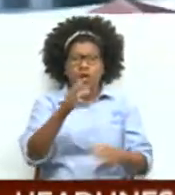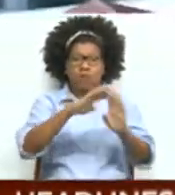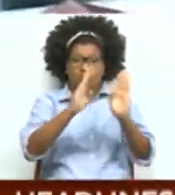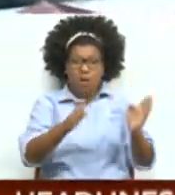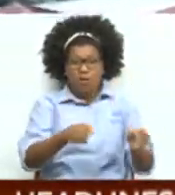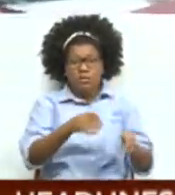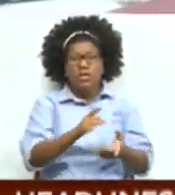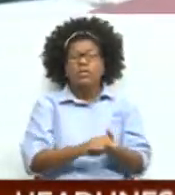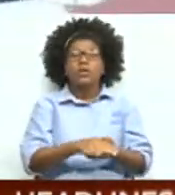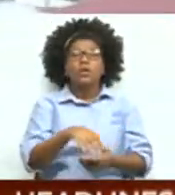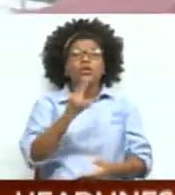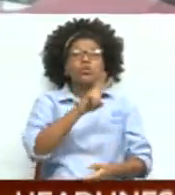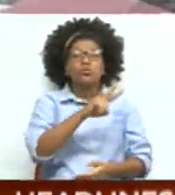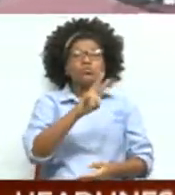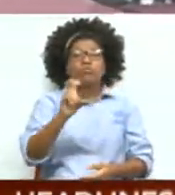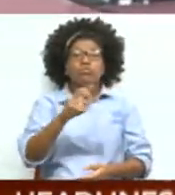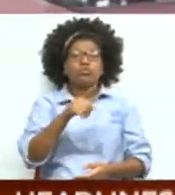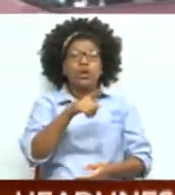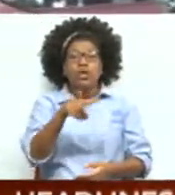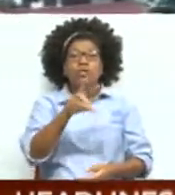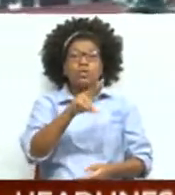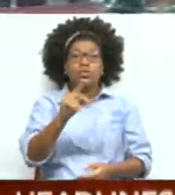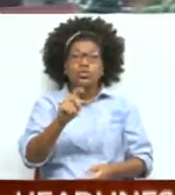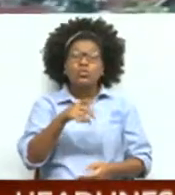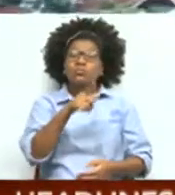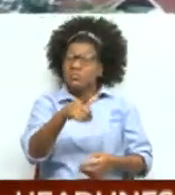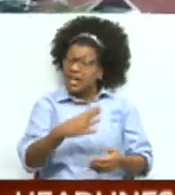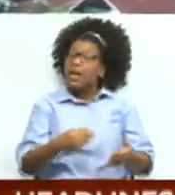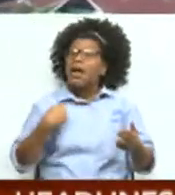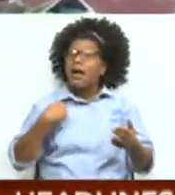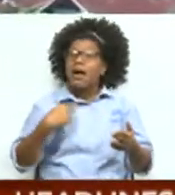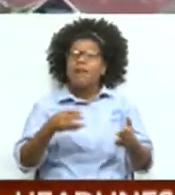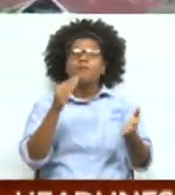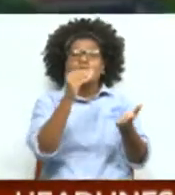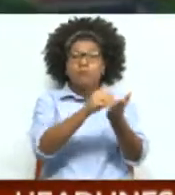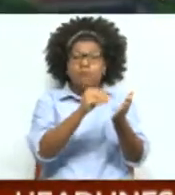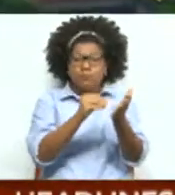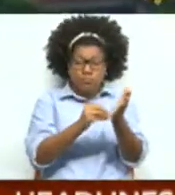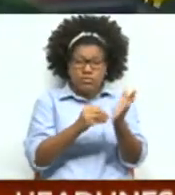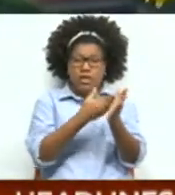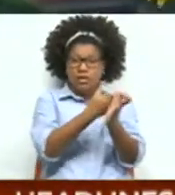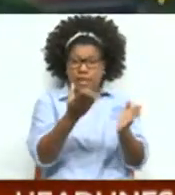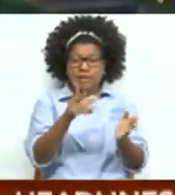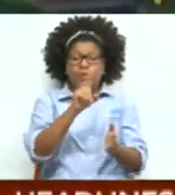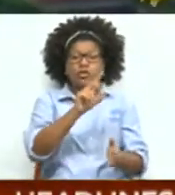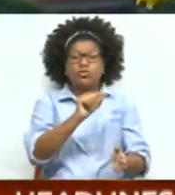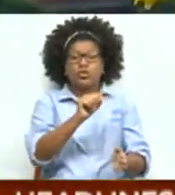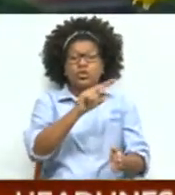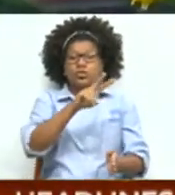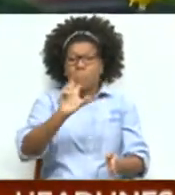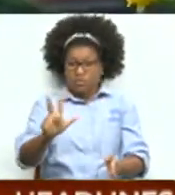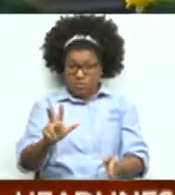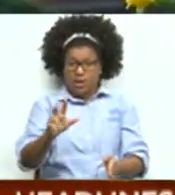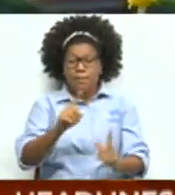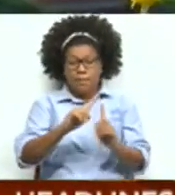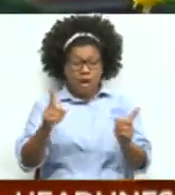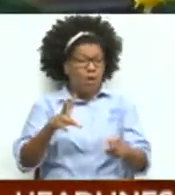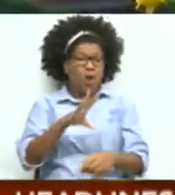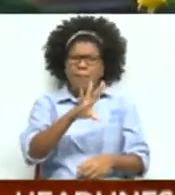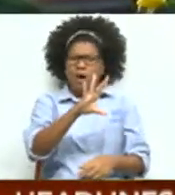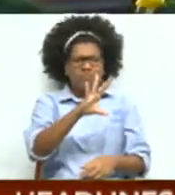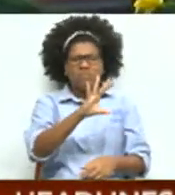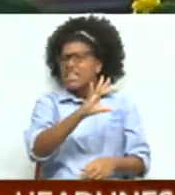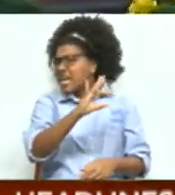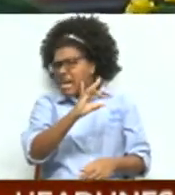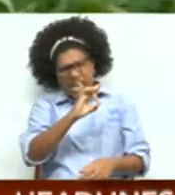232,000 of which were placed on the valuation roll by May 2023. But with just 801 people paying the tax so far, Tanku